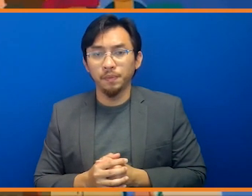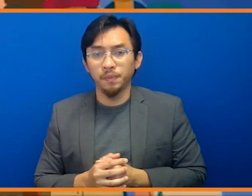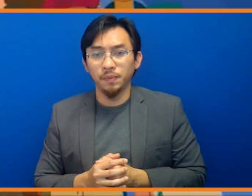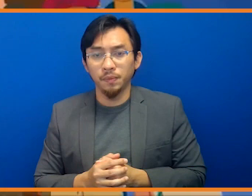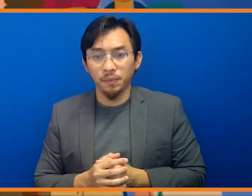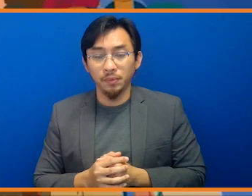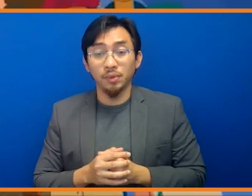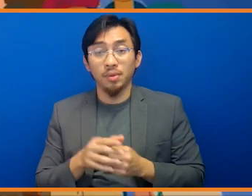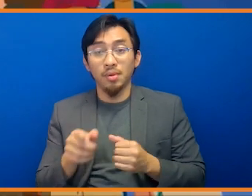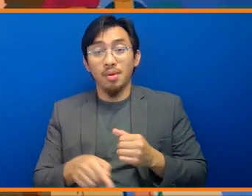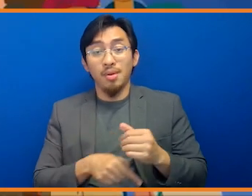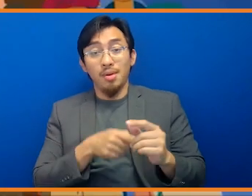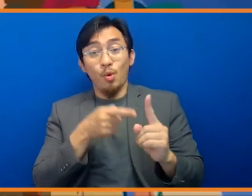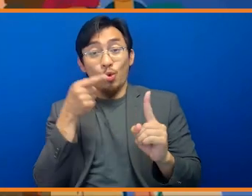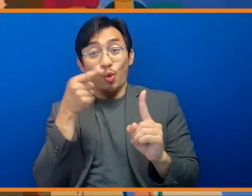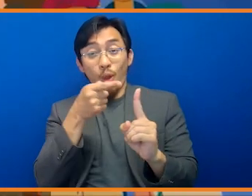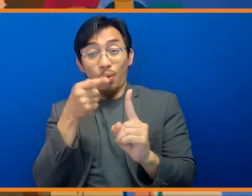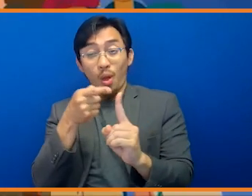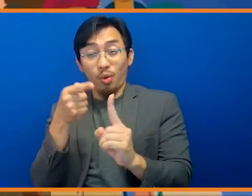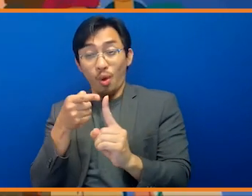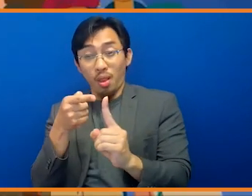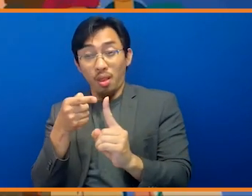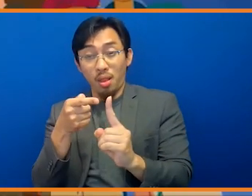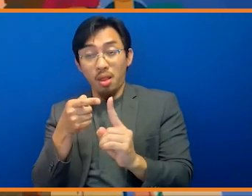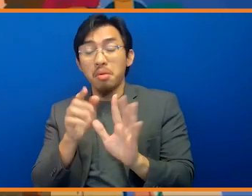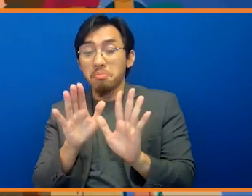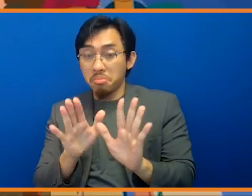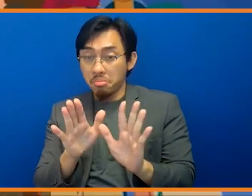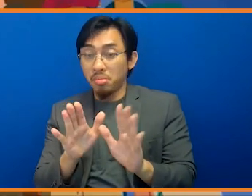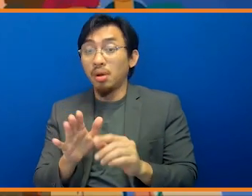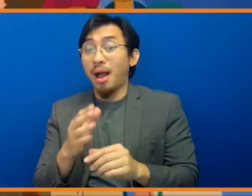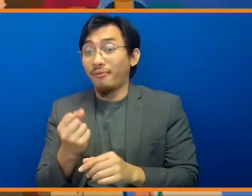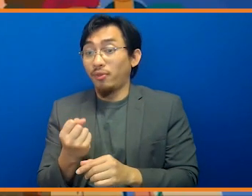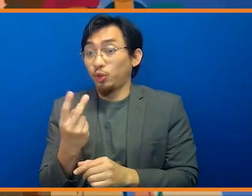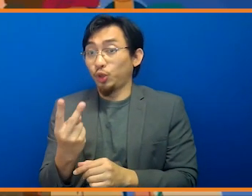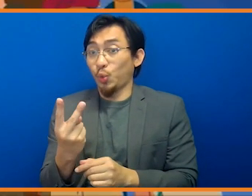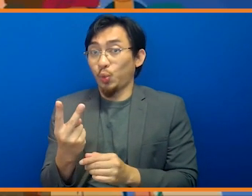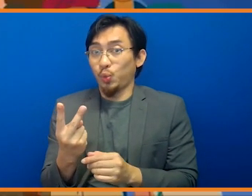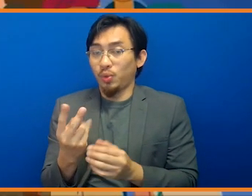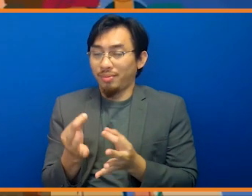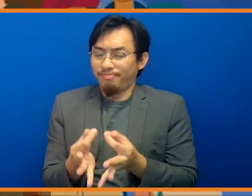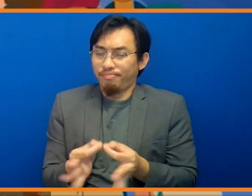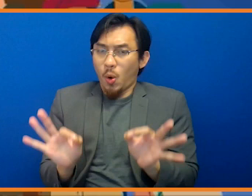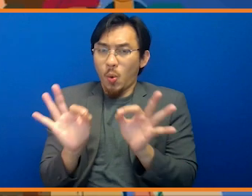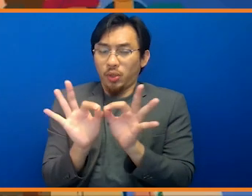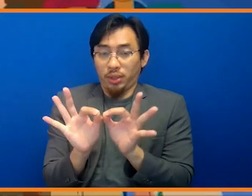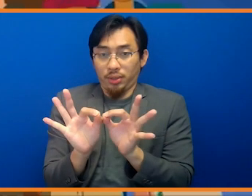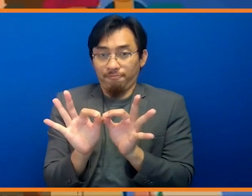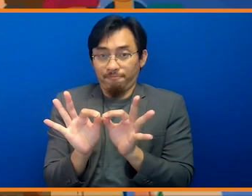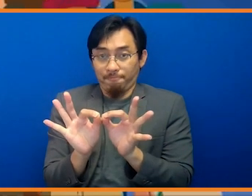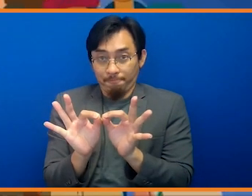To meet these goals, two things are important.